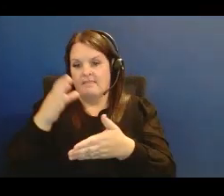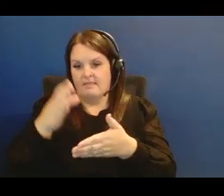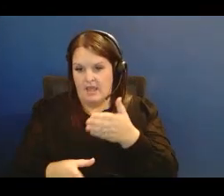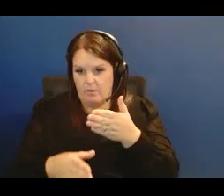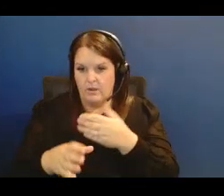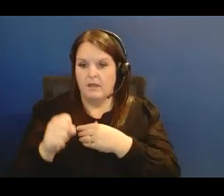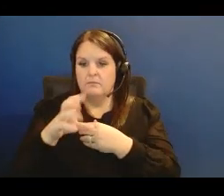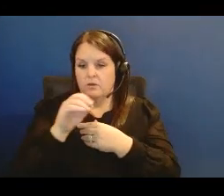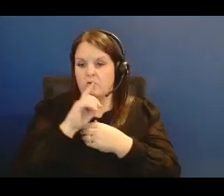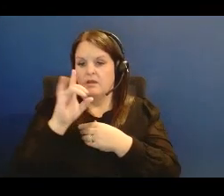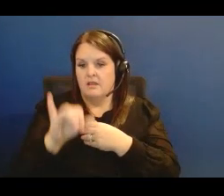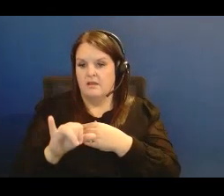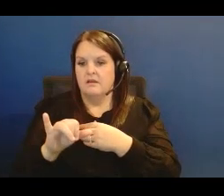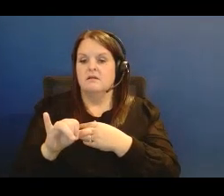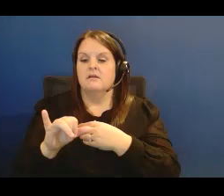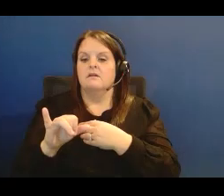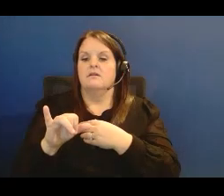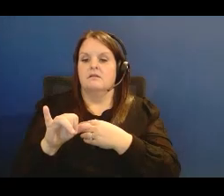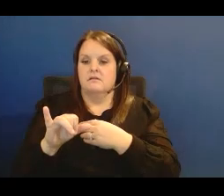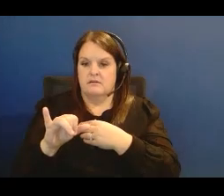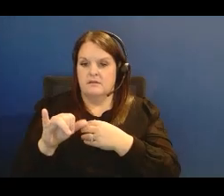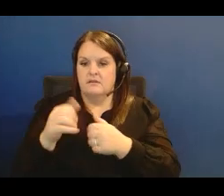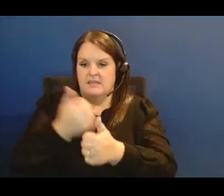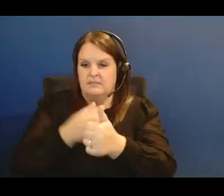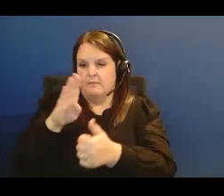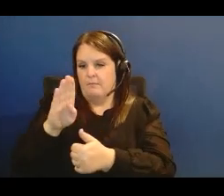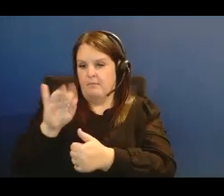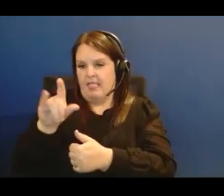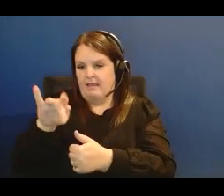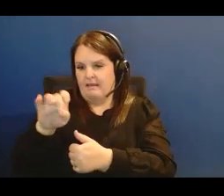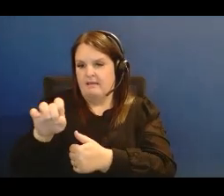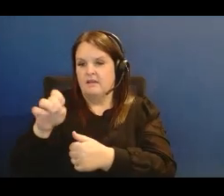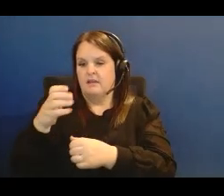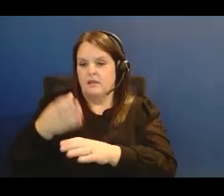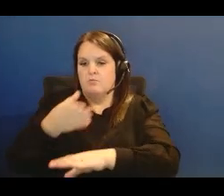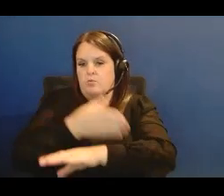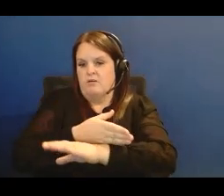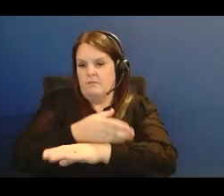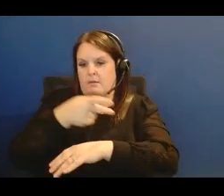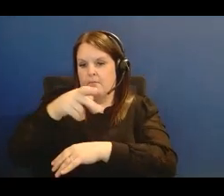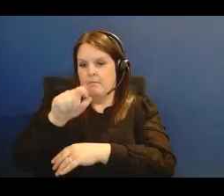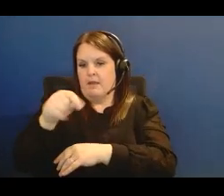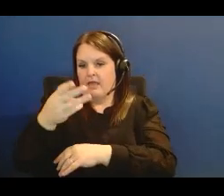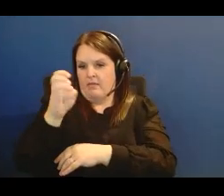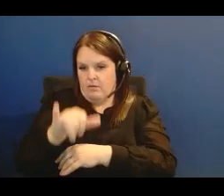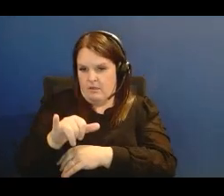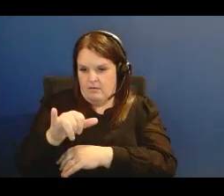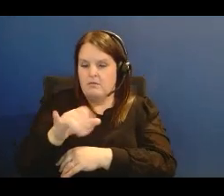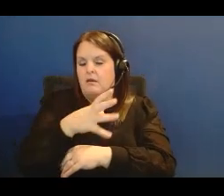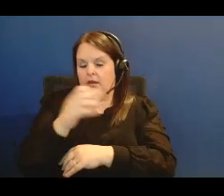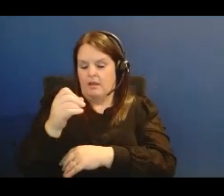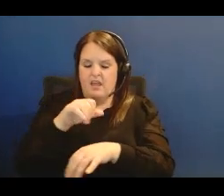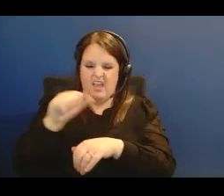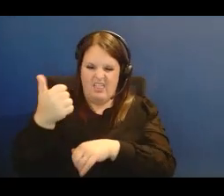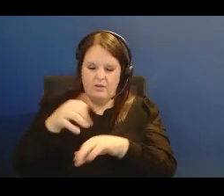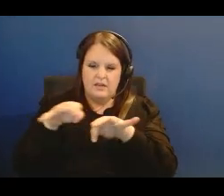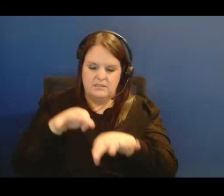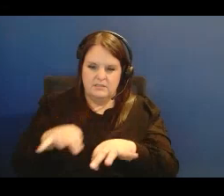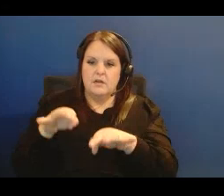initiatives develops long-term training pipelines, recruitment pathways, and retention initiatives.